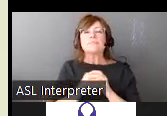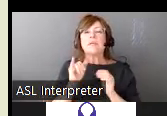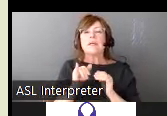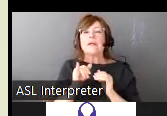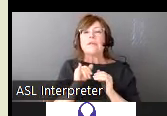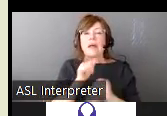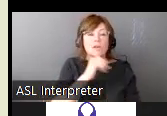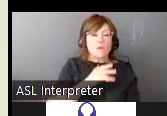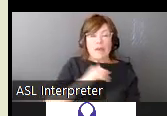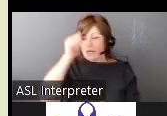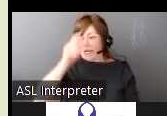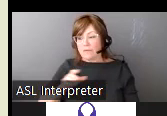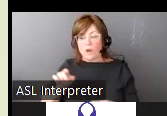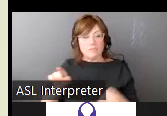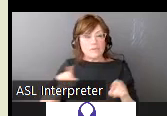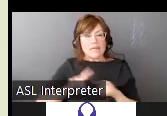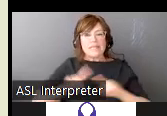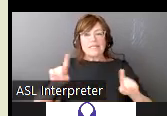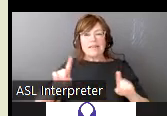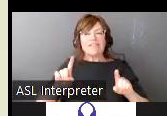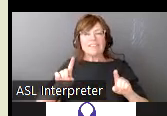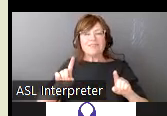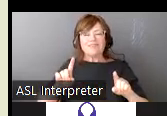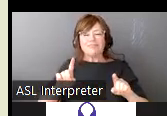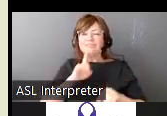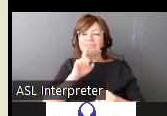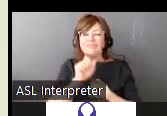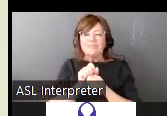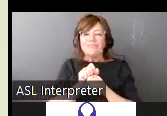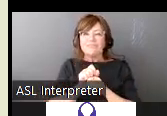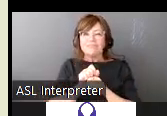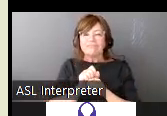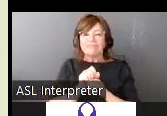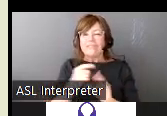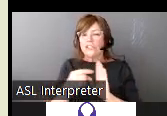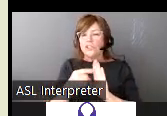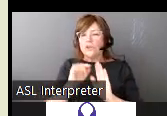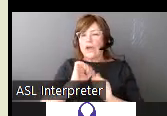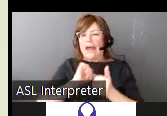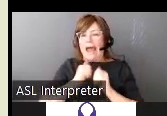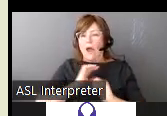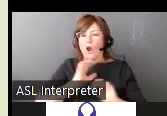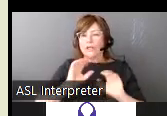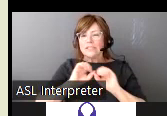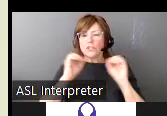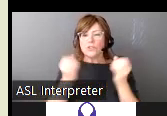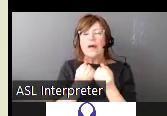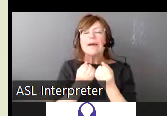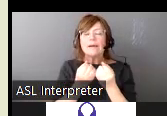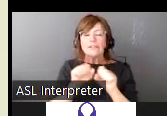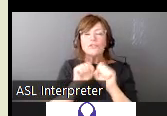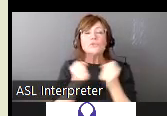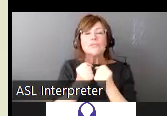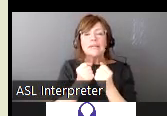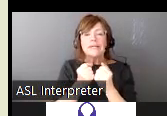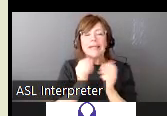appears to correspond to how our society is socially organized. Gender ideology and structural imperatives